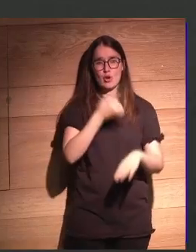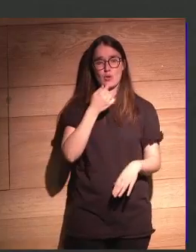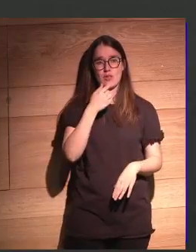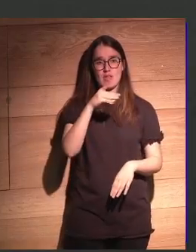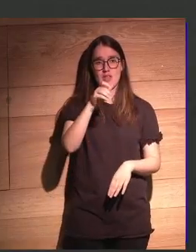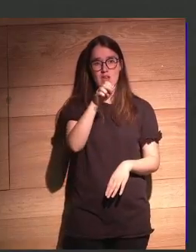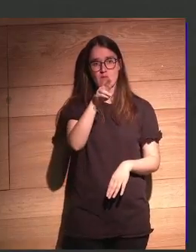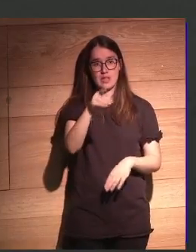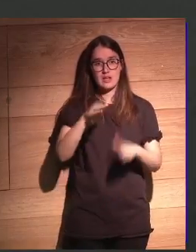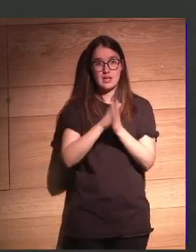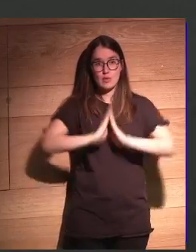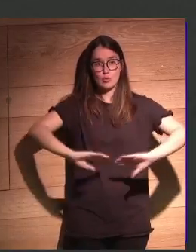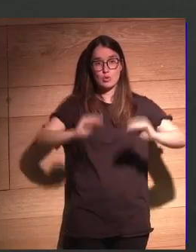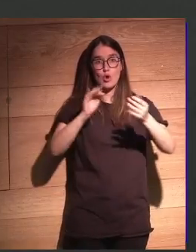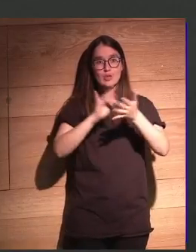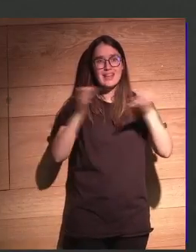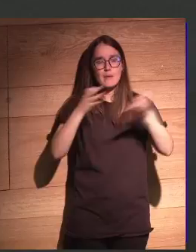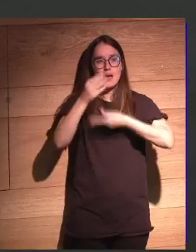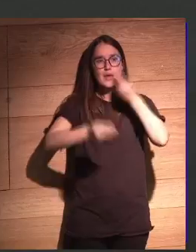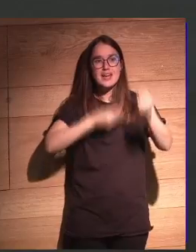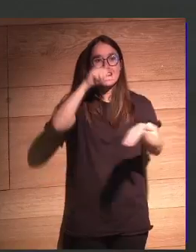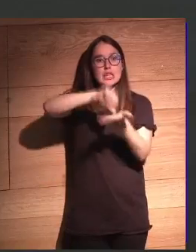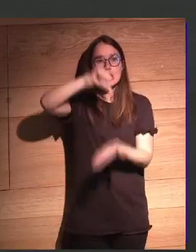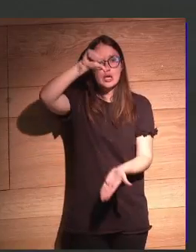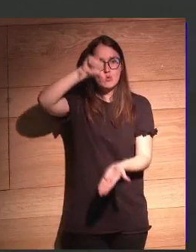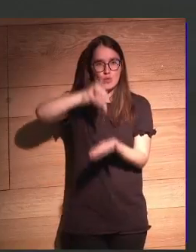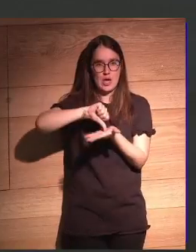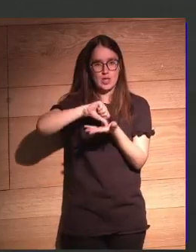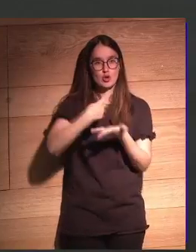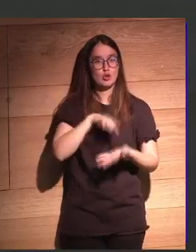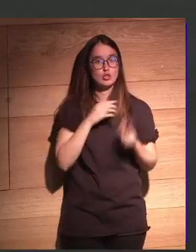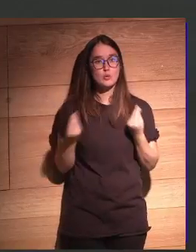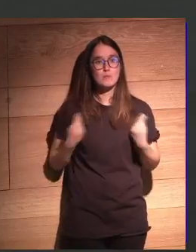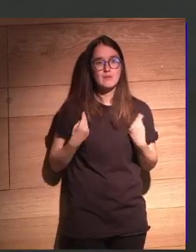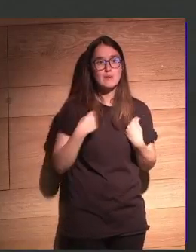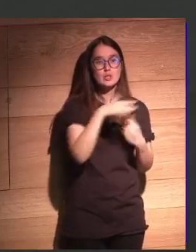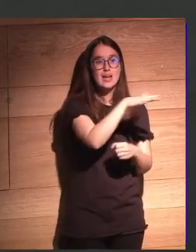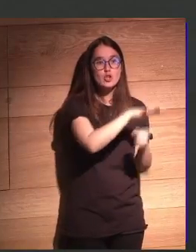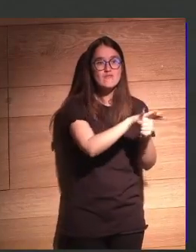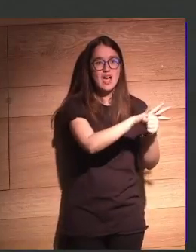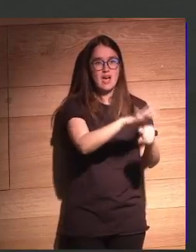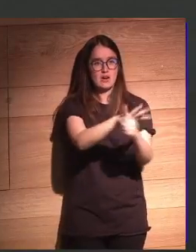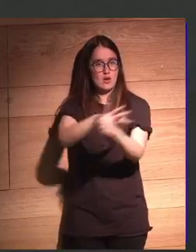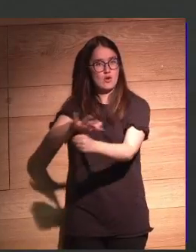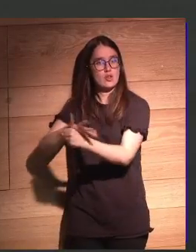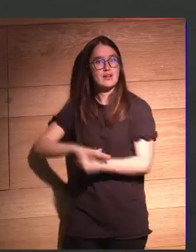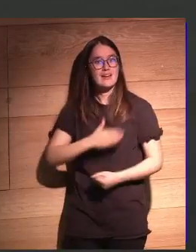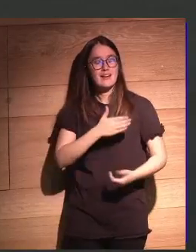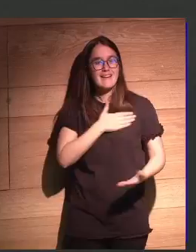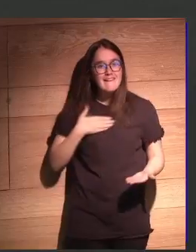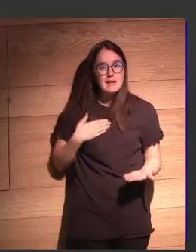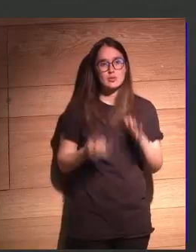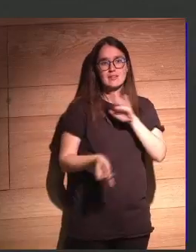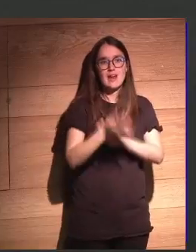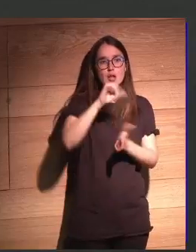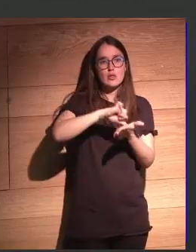funds, buy these commodities? We need to build a house, as David says in